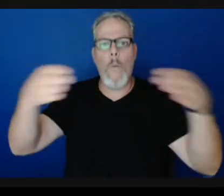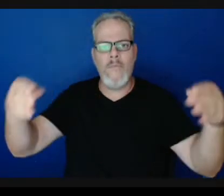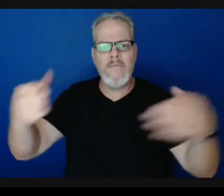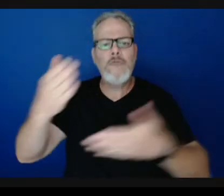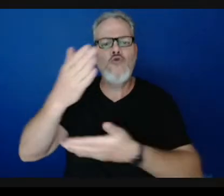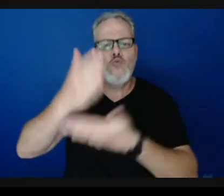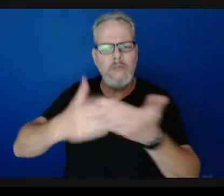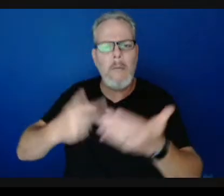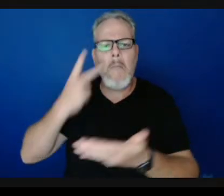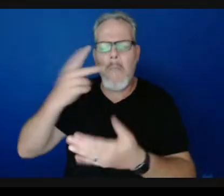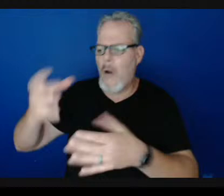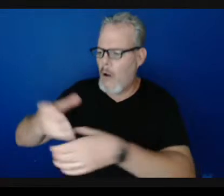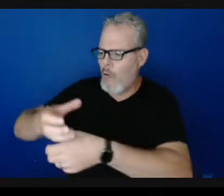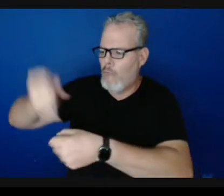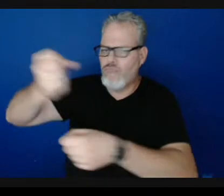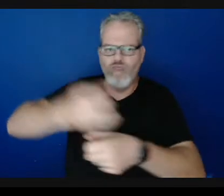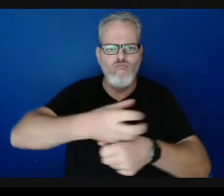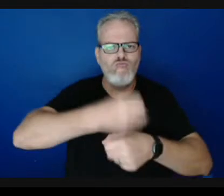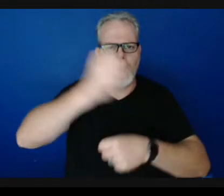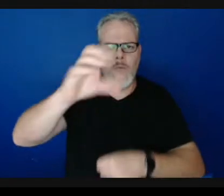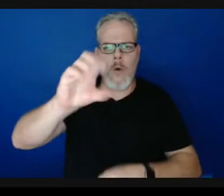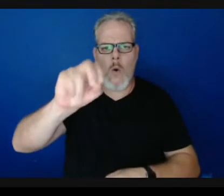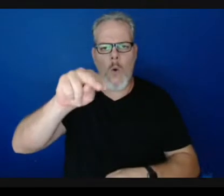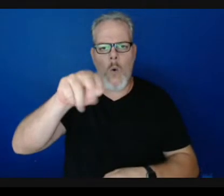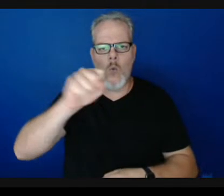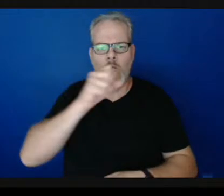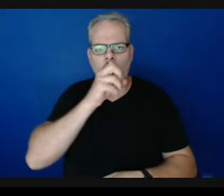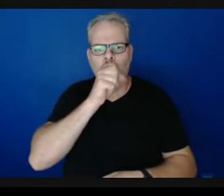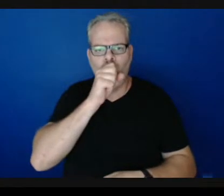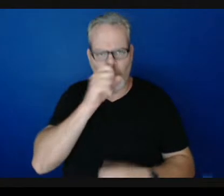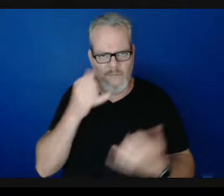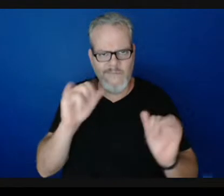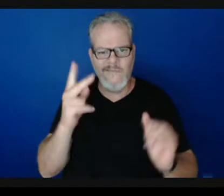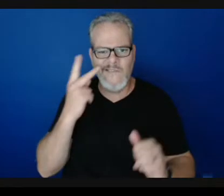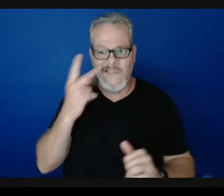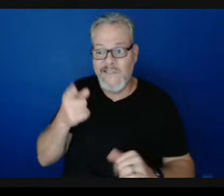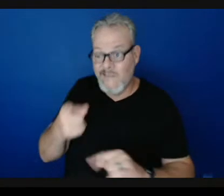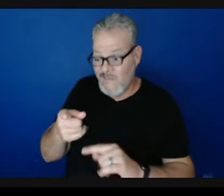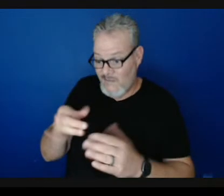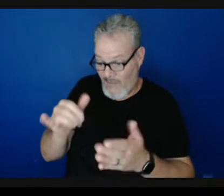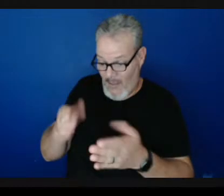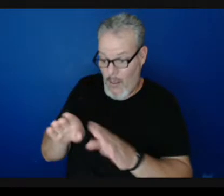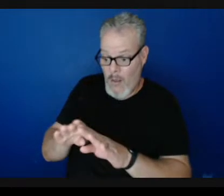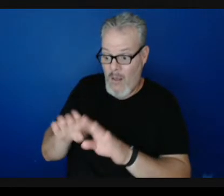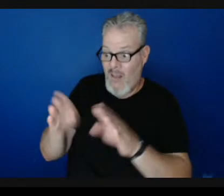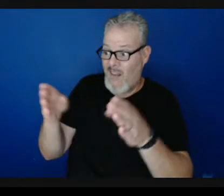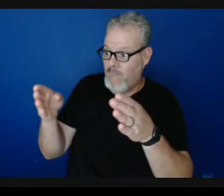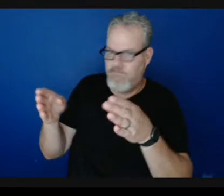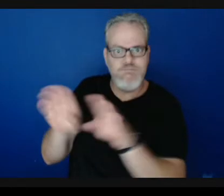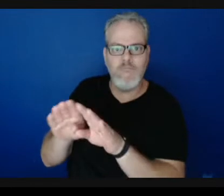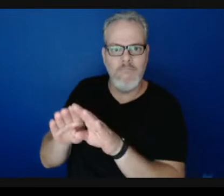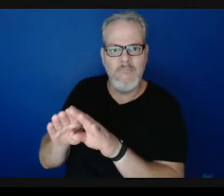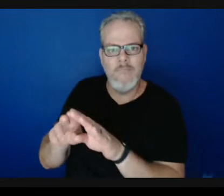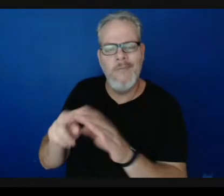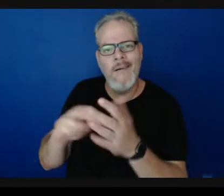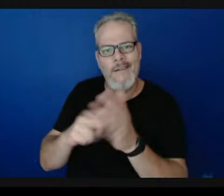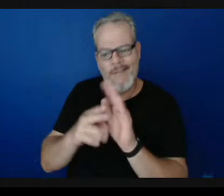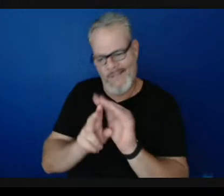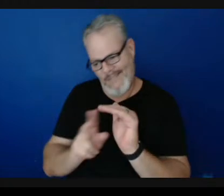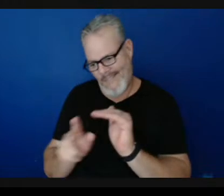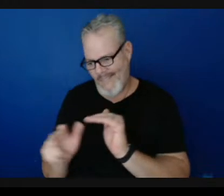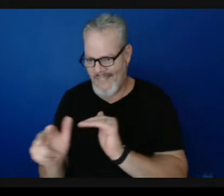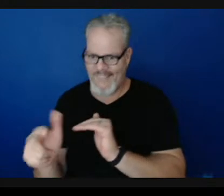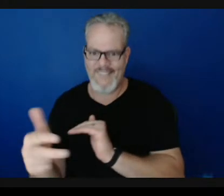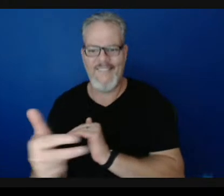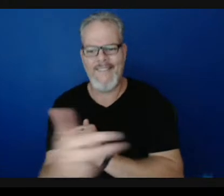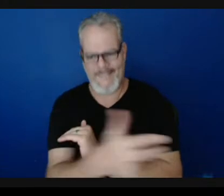Tuesday, the entrance of the park was coned off. They have a detour going around, so just go slow. And I got a